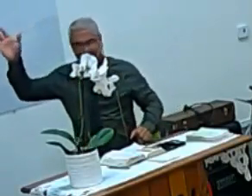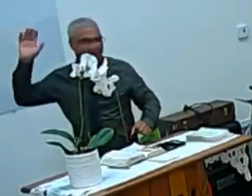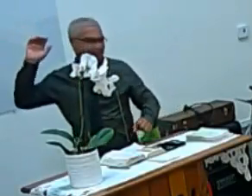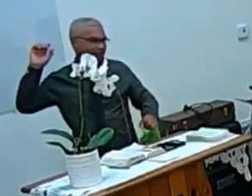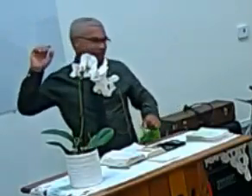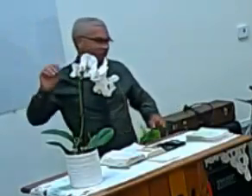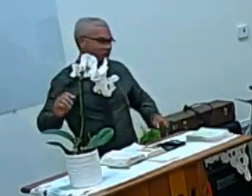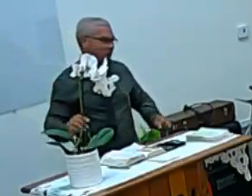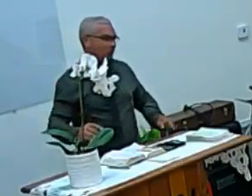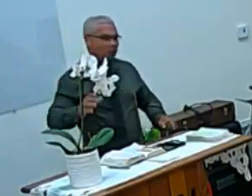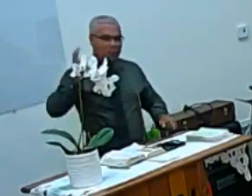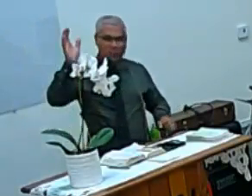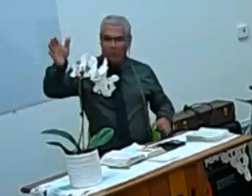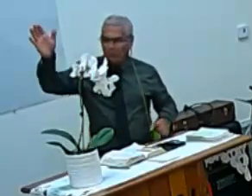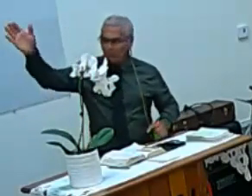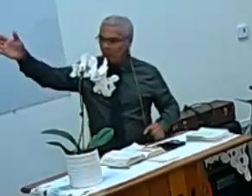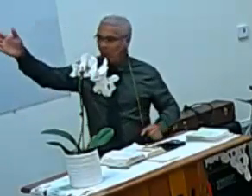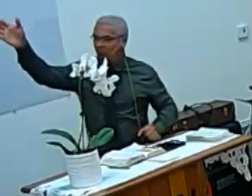6666.